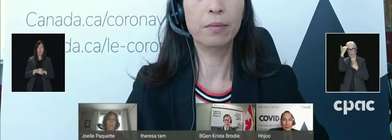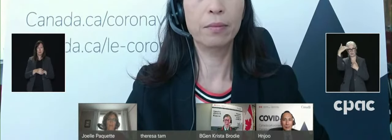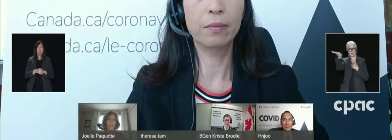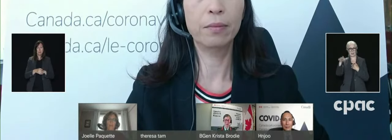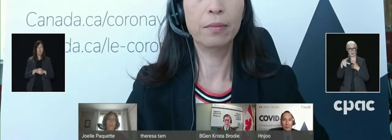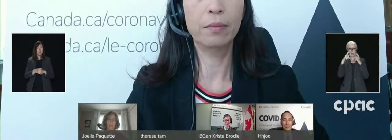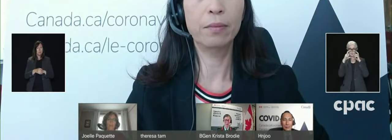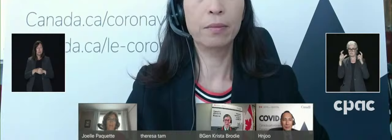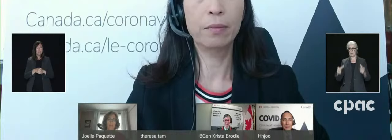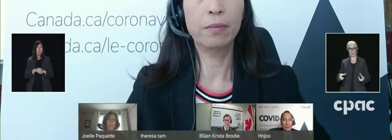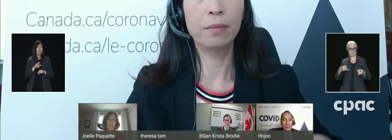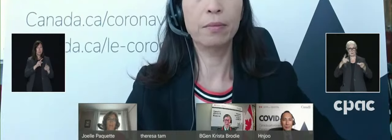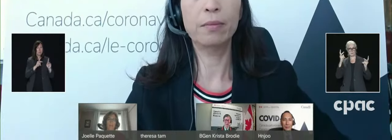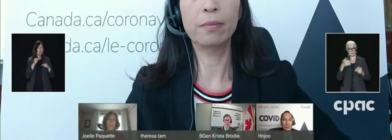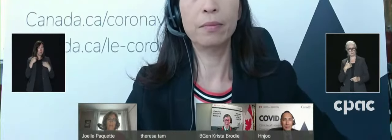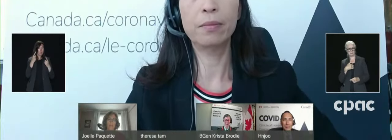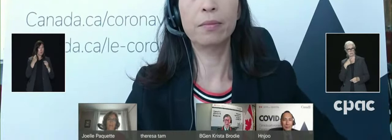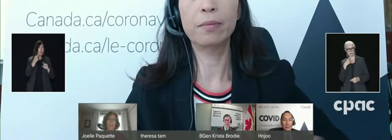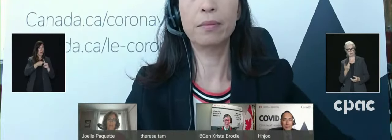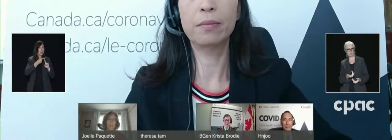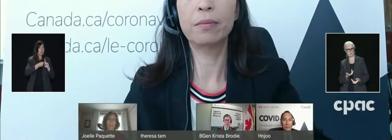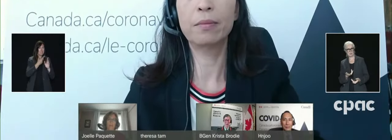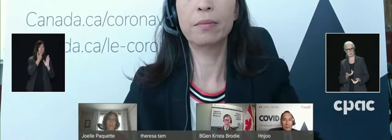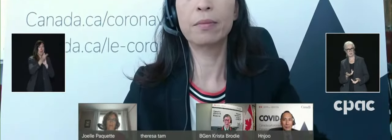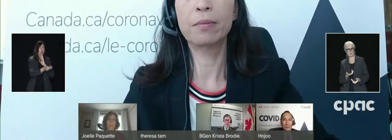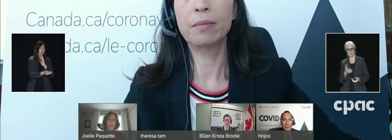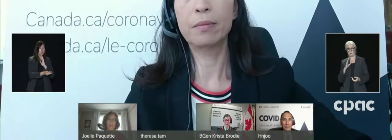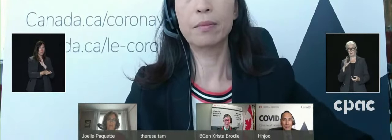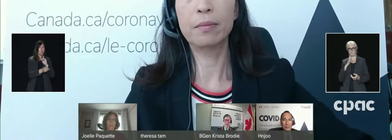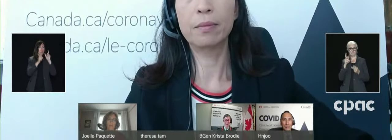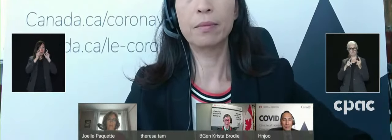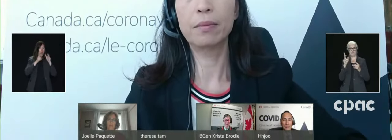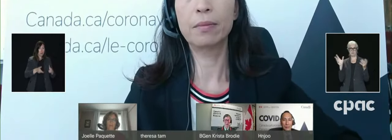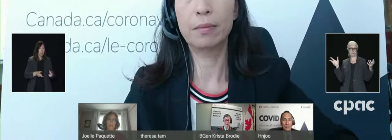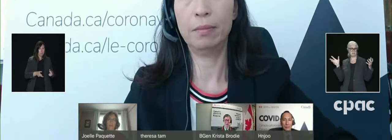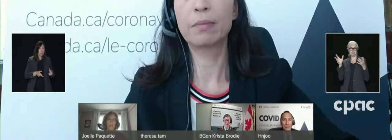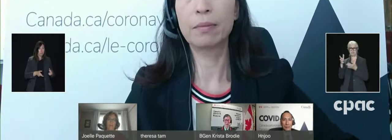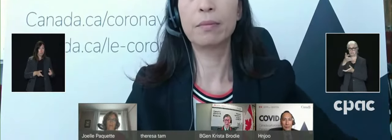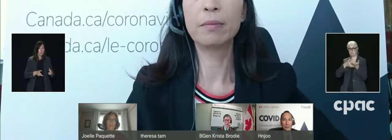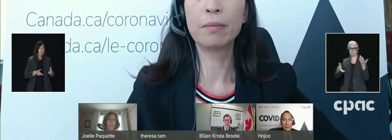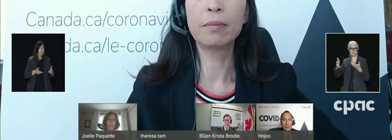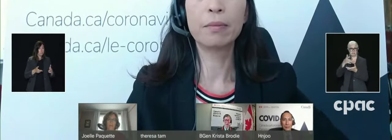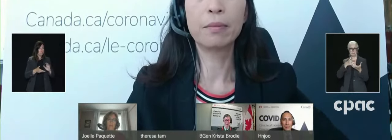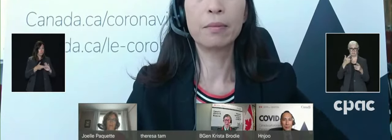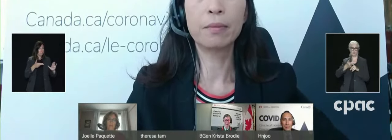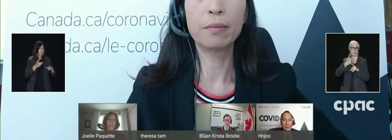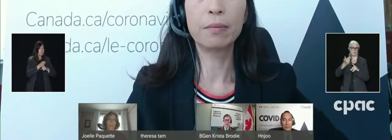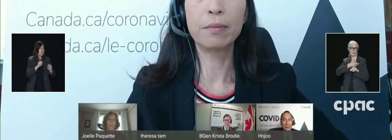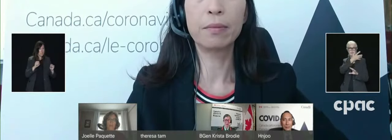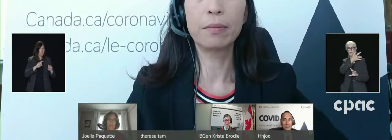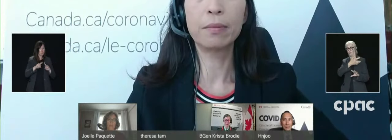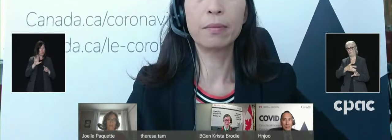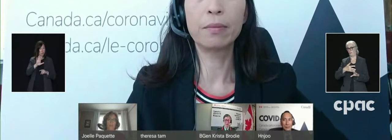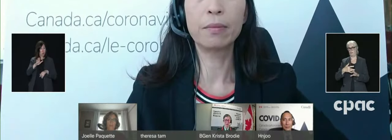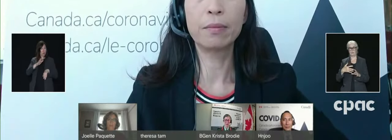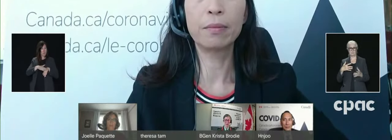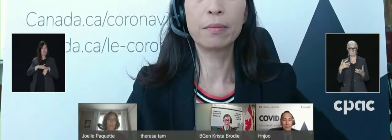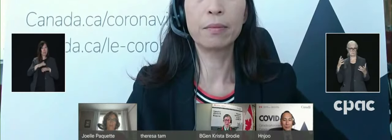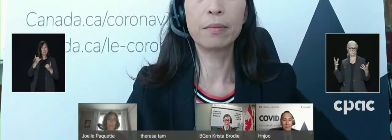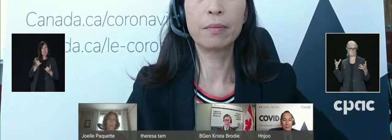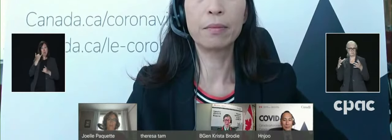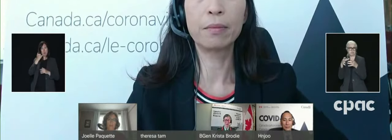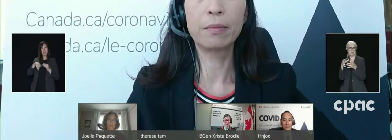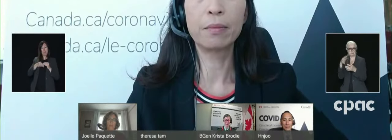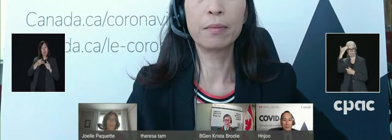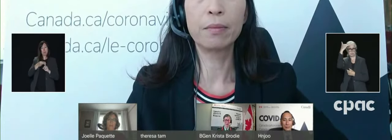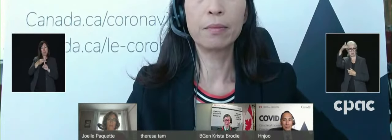unmasked, gathering outside for months now. That has been the point. We've been told that that is what's safe. So why does it seem that your advice for fully vaccinated has